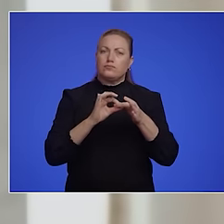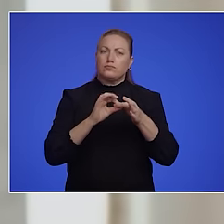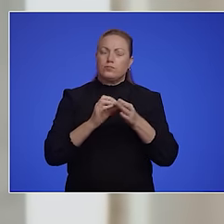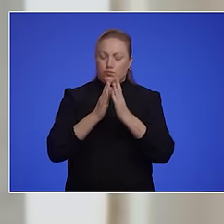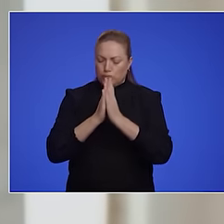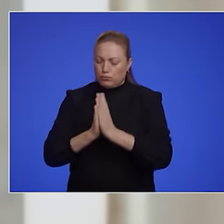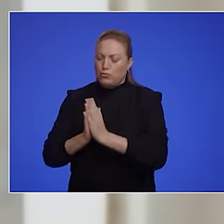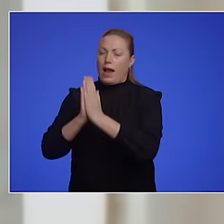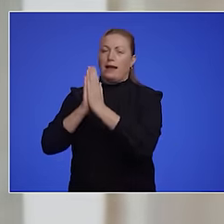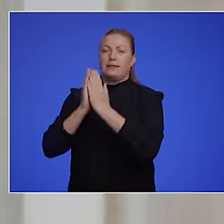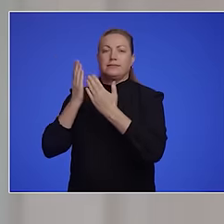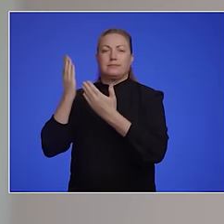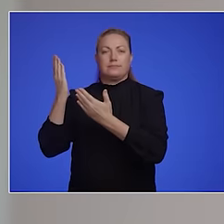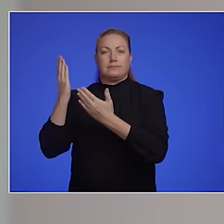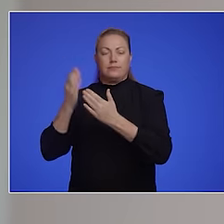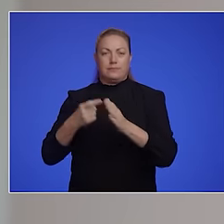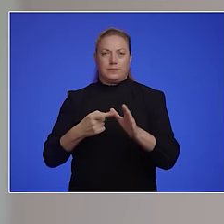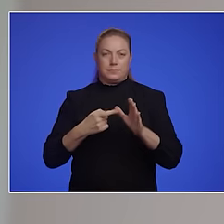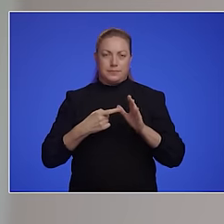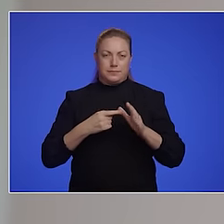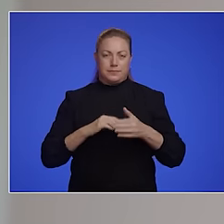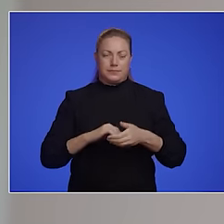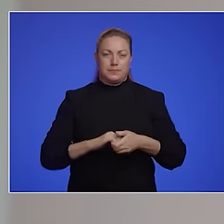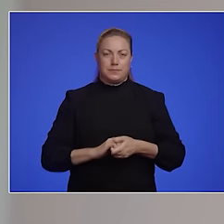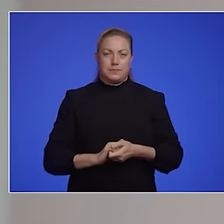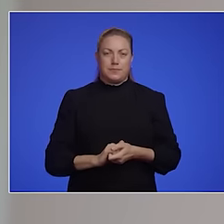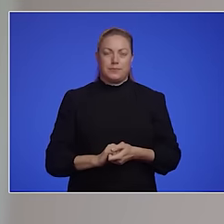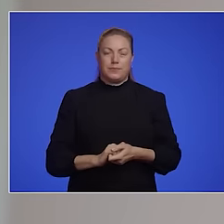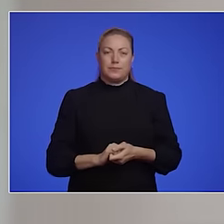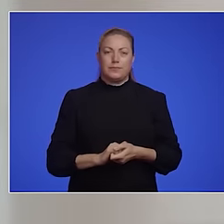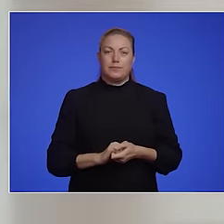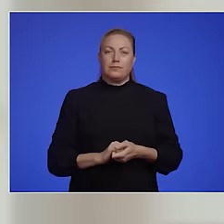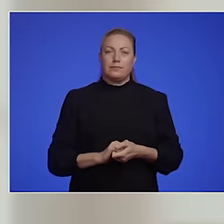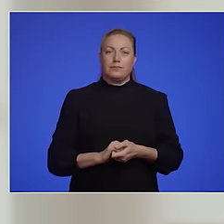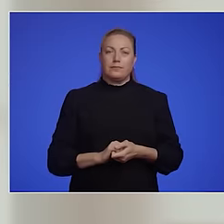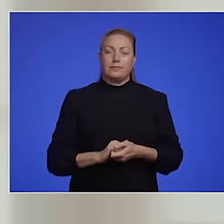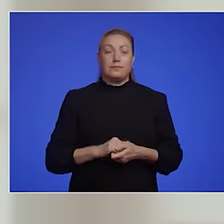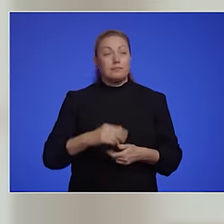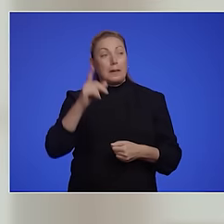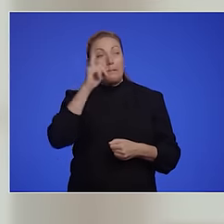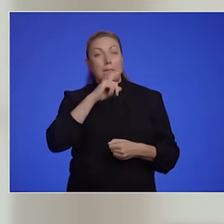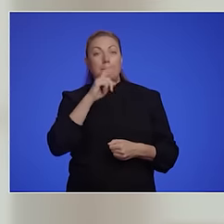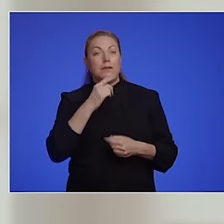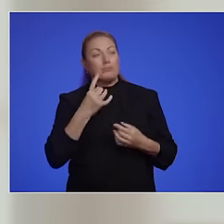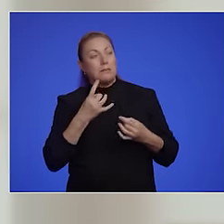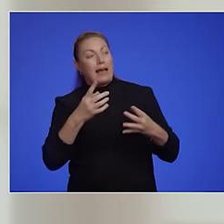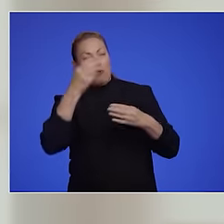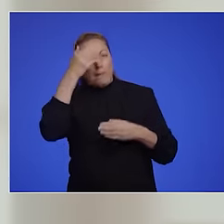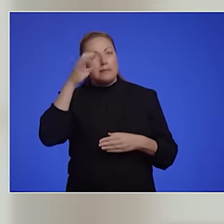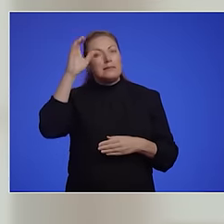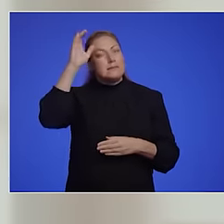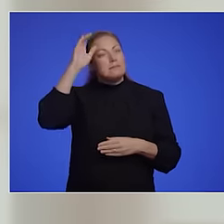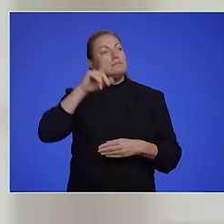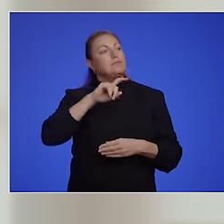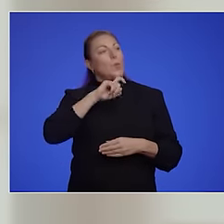To God we pray. Lord, hear our prayer. That those who are preparing for baptism will be